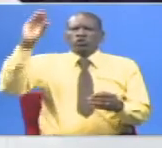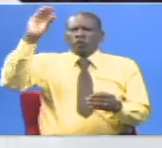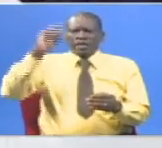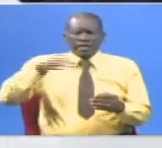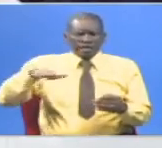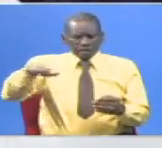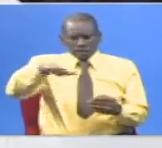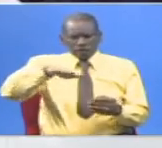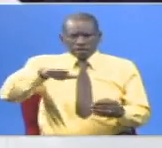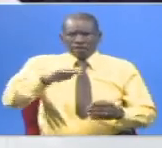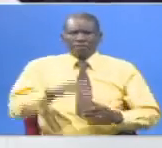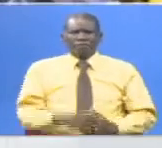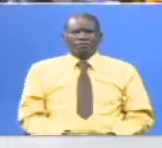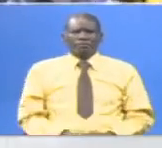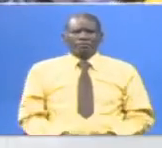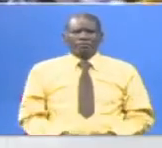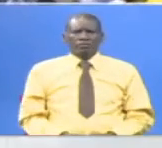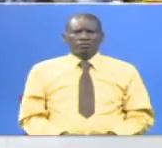dais.